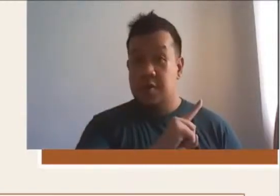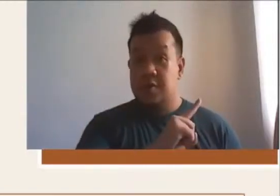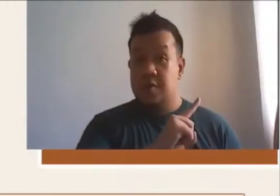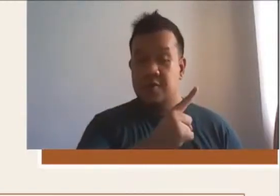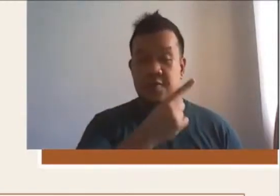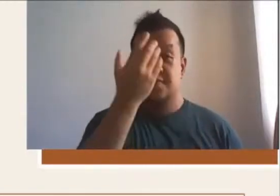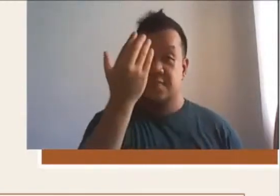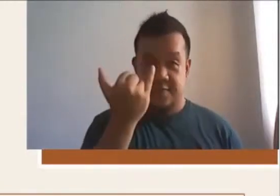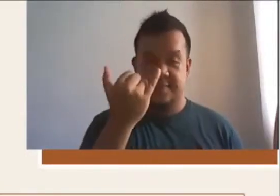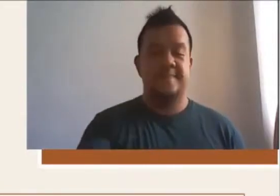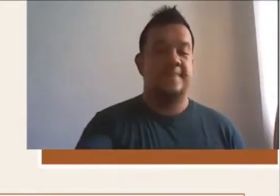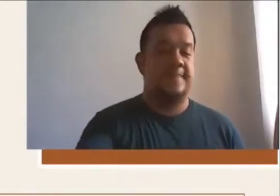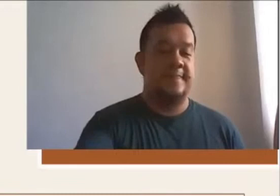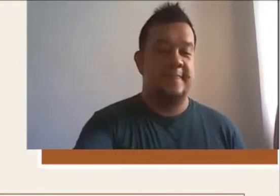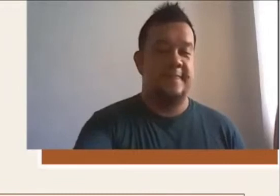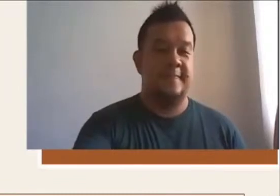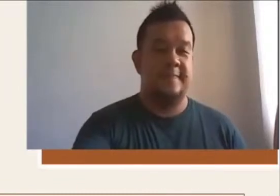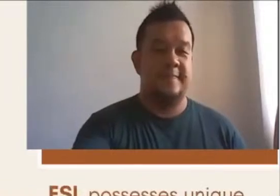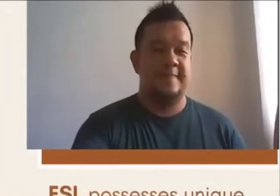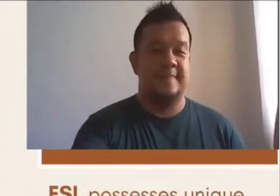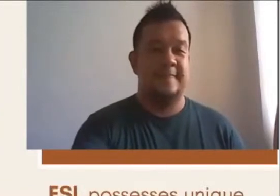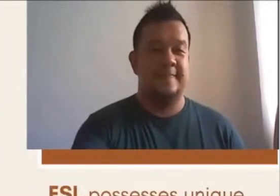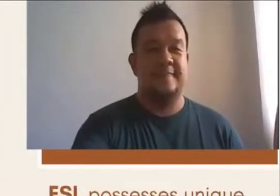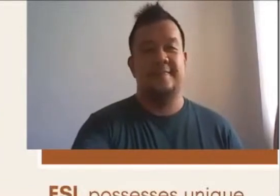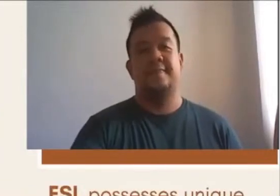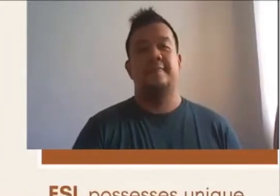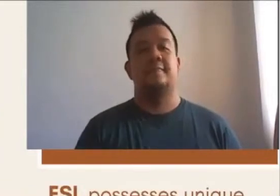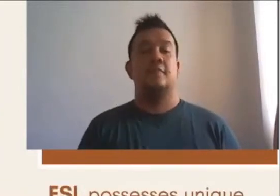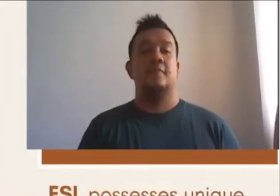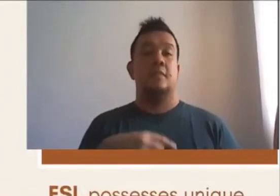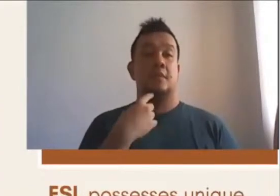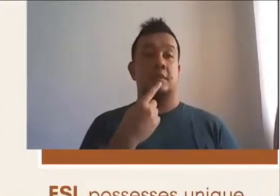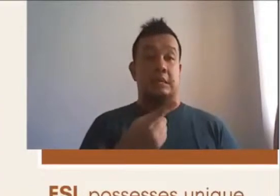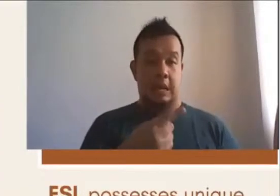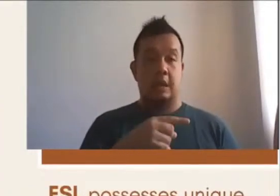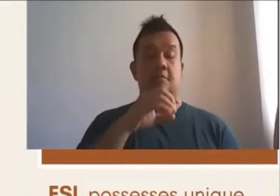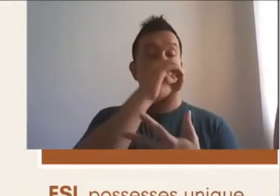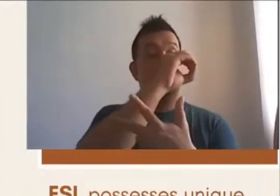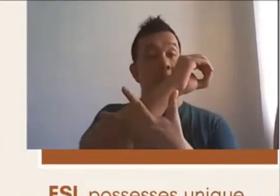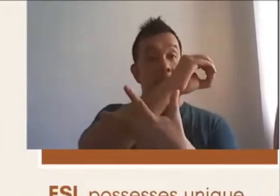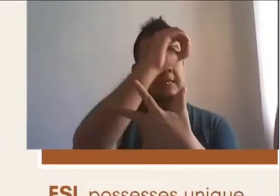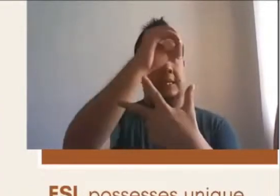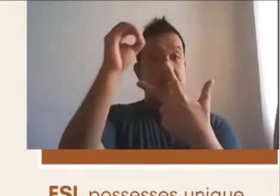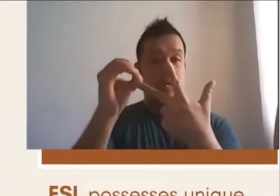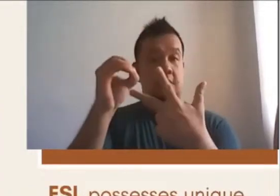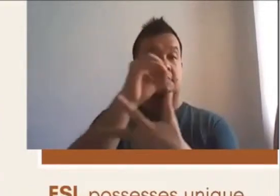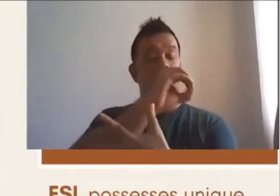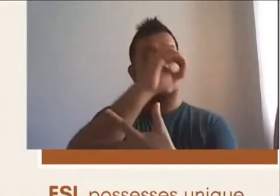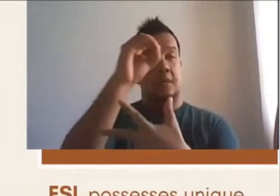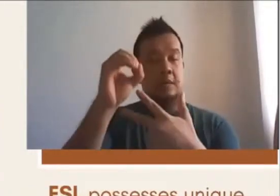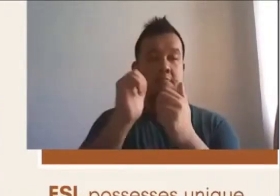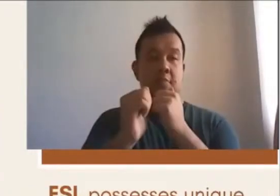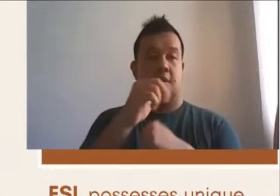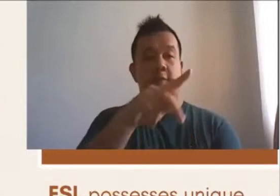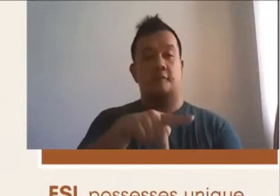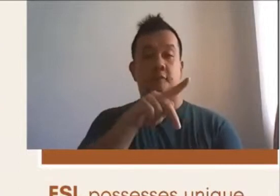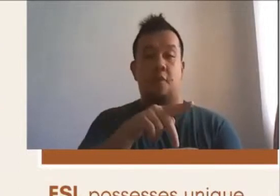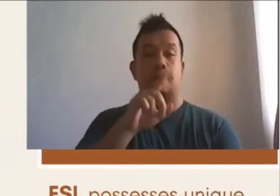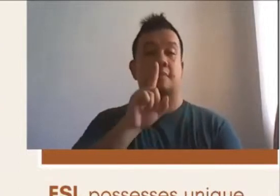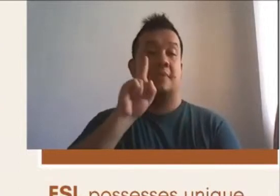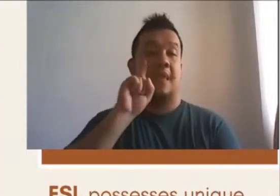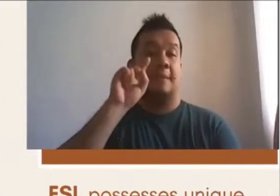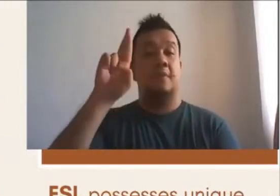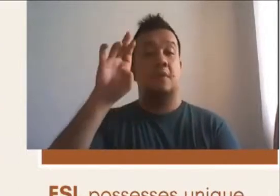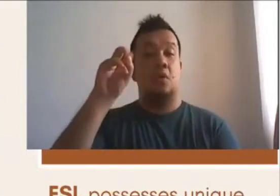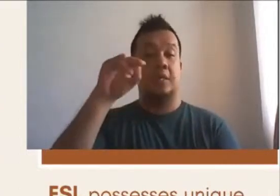So, according to PDRC, this is the Philippine Deaf Research Center by Dr. Liza